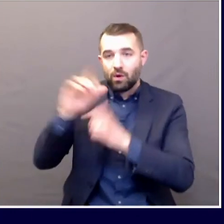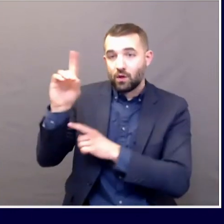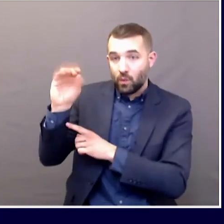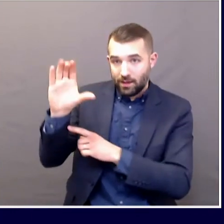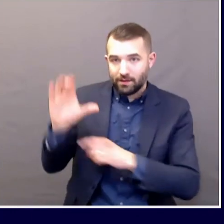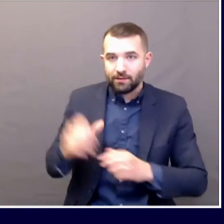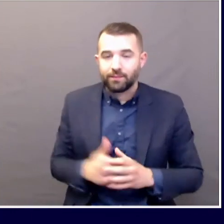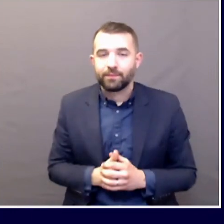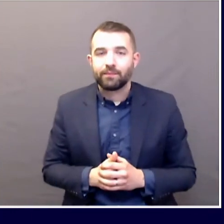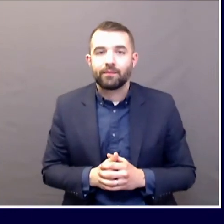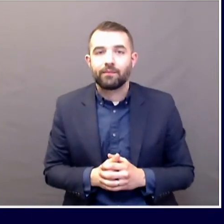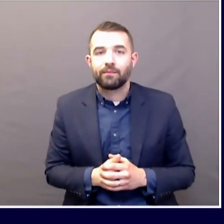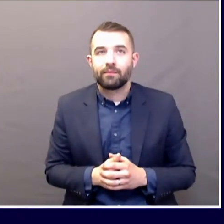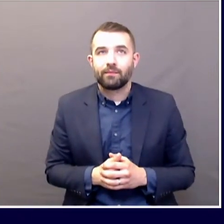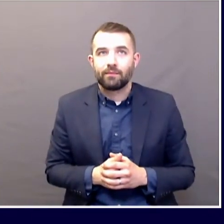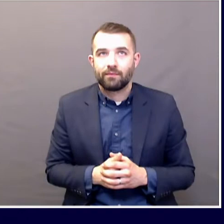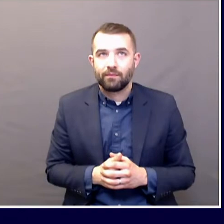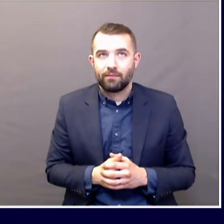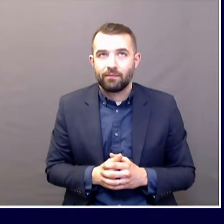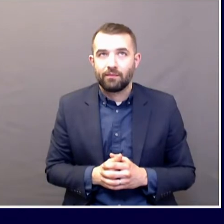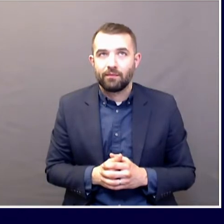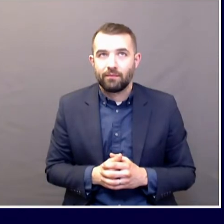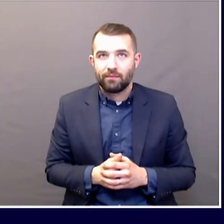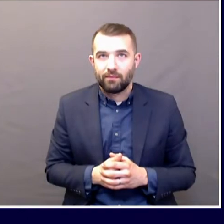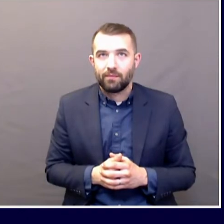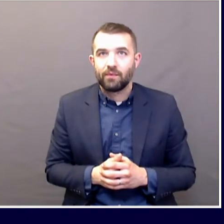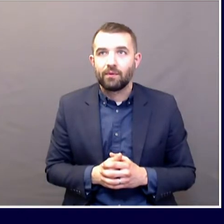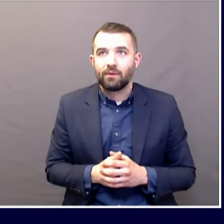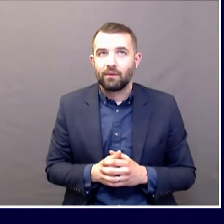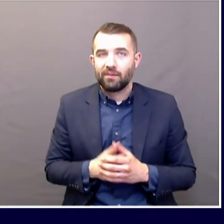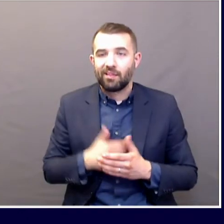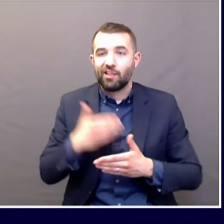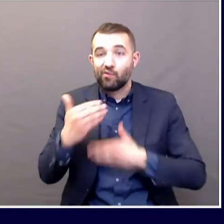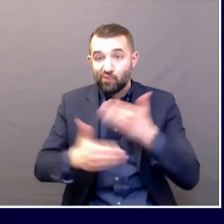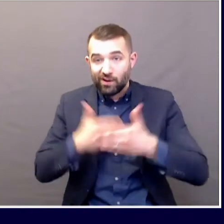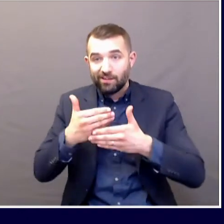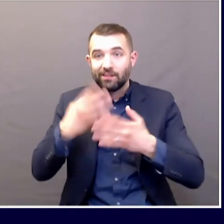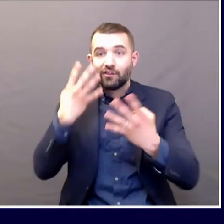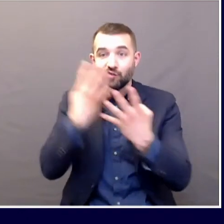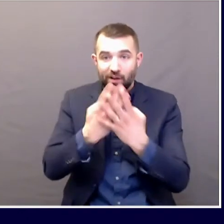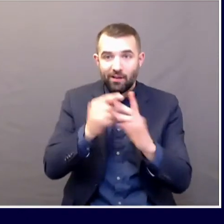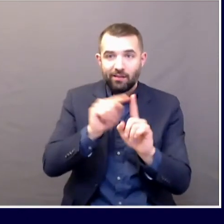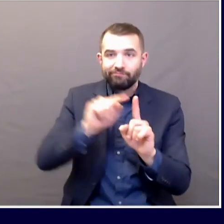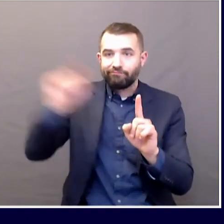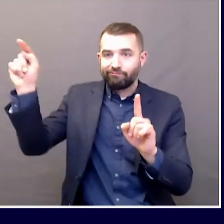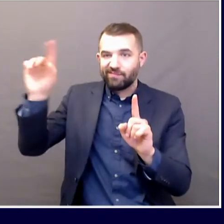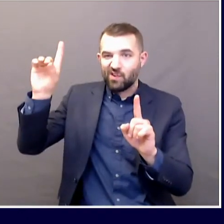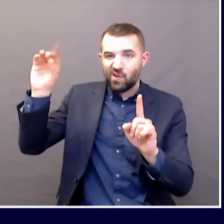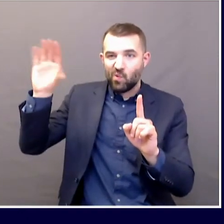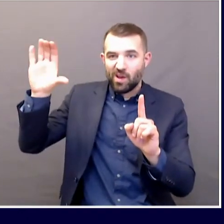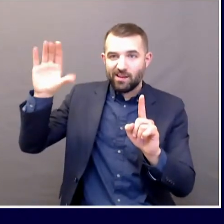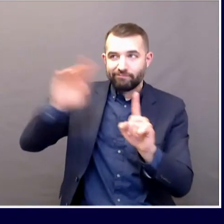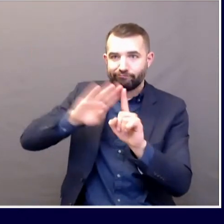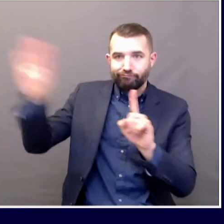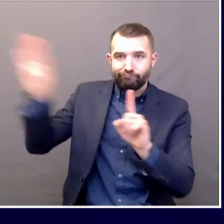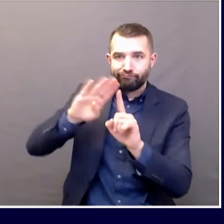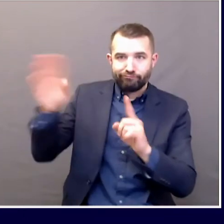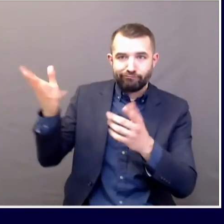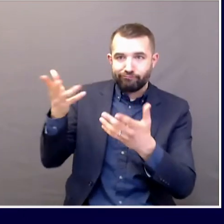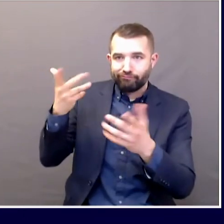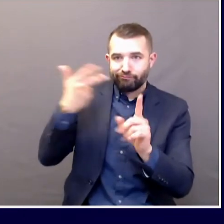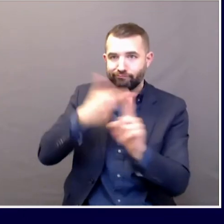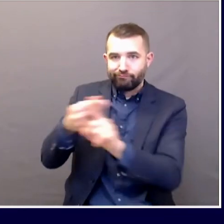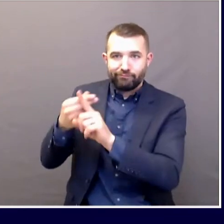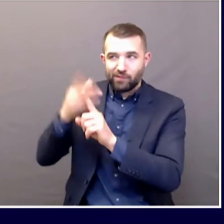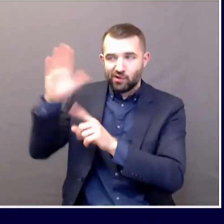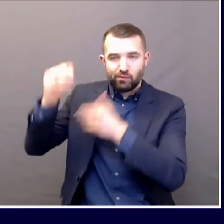down to the jails in partnership with the Department of Corrections. They received their vaccine from DOC. And so we've been working with